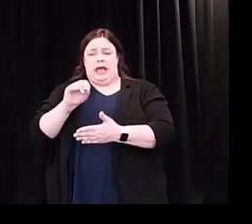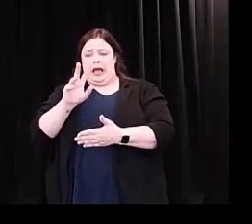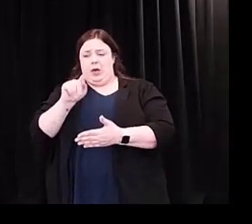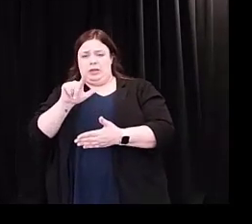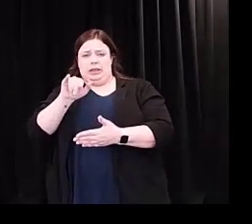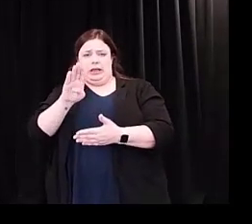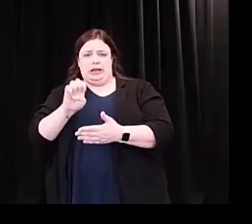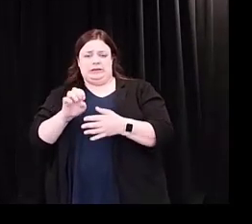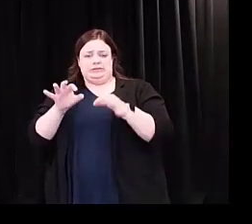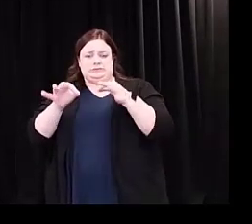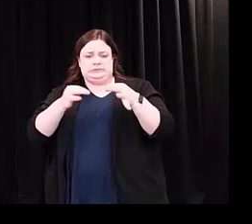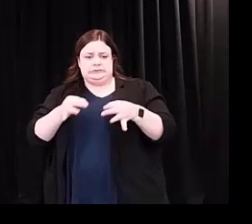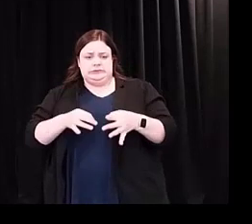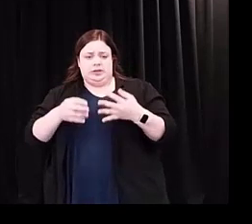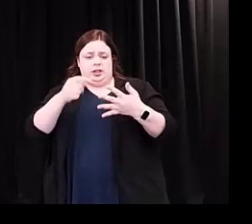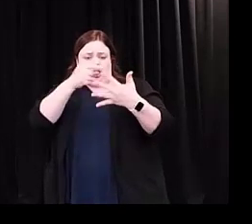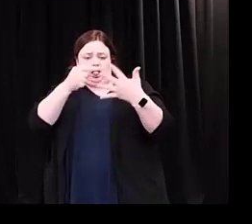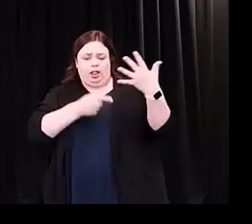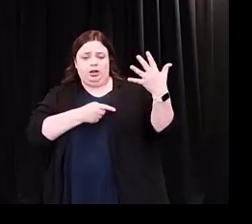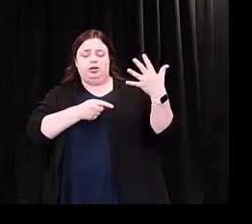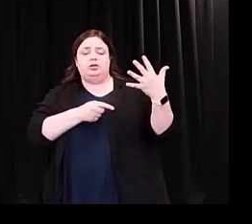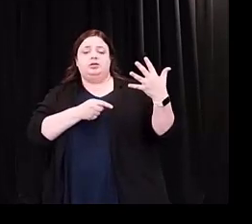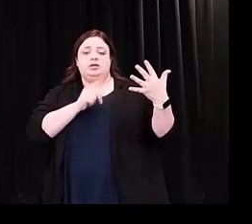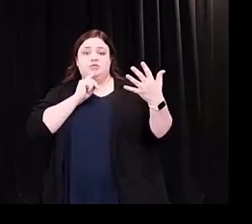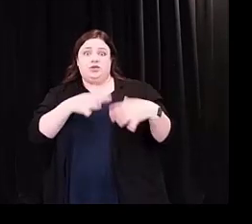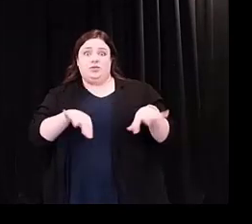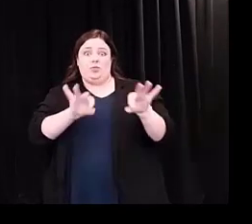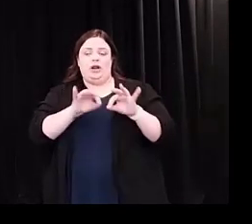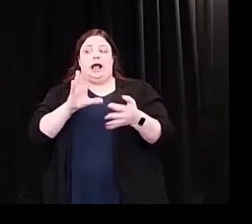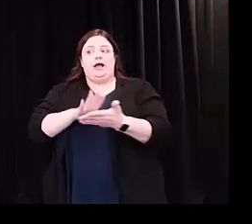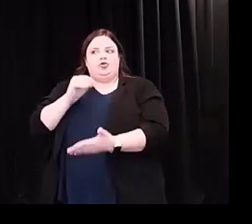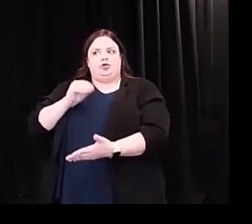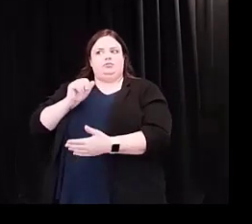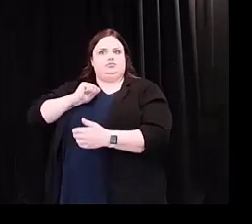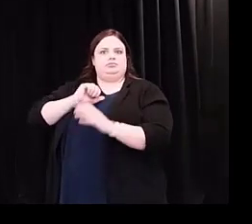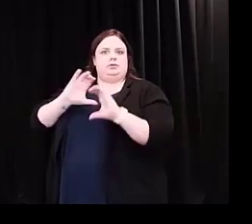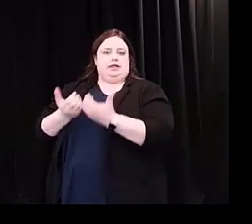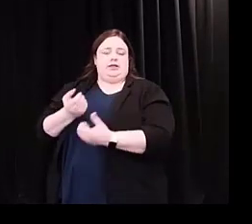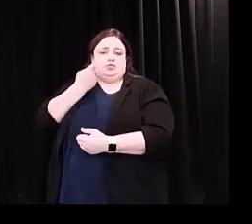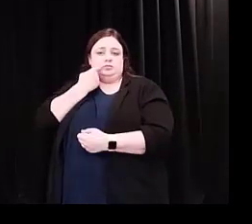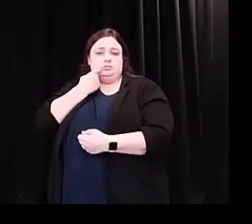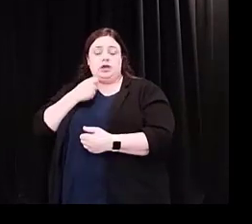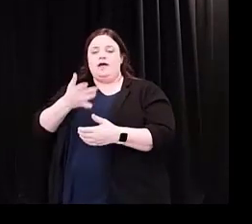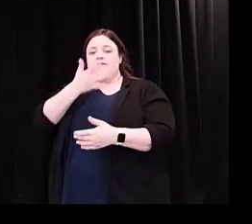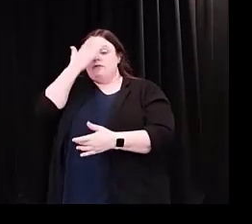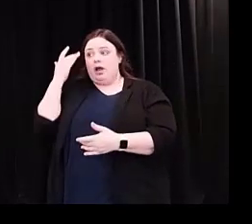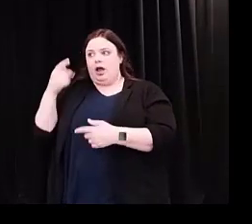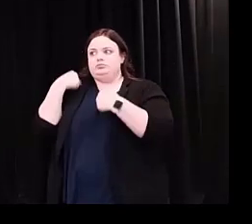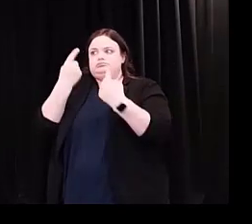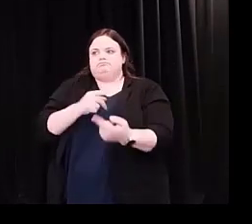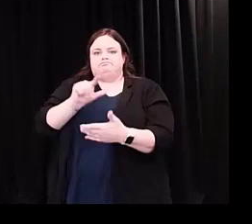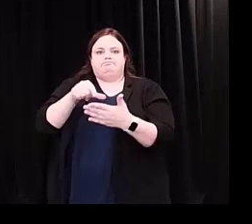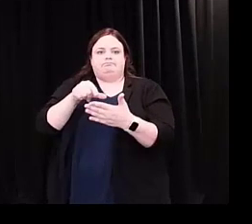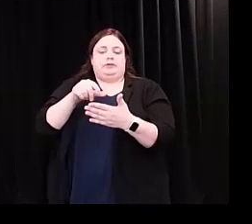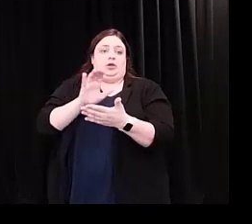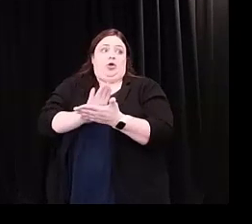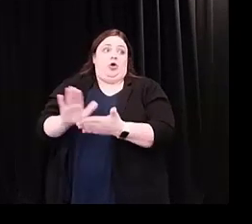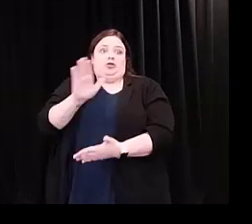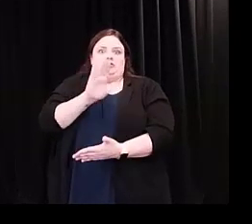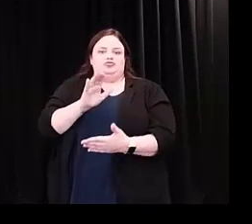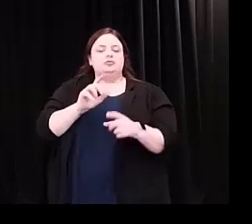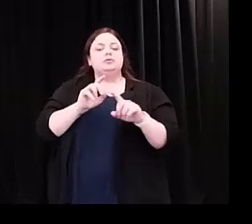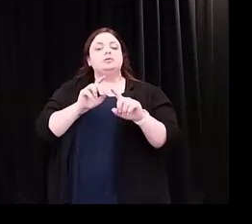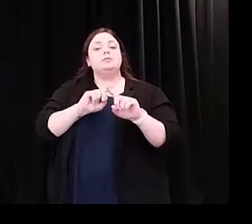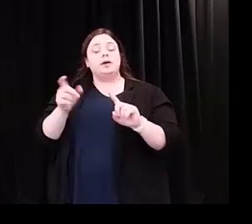part of that process. I learned this through a class not too long ago. I've forgotten it since I went to college.